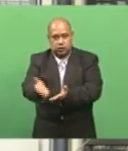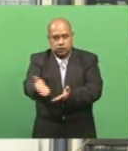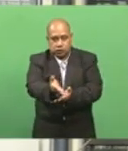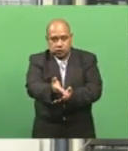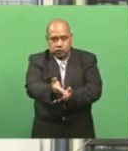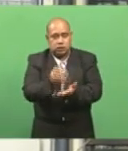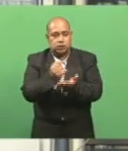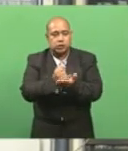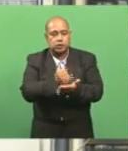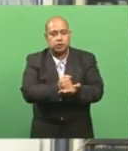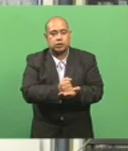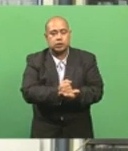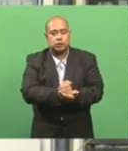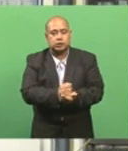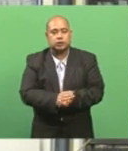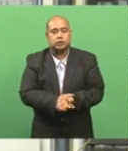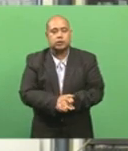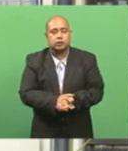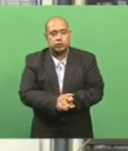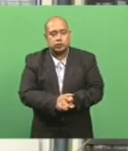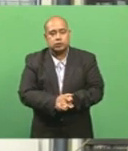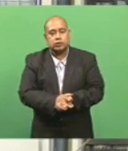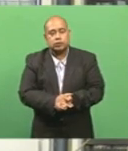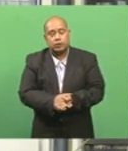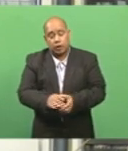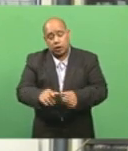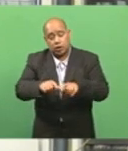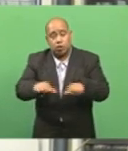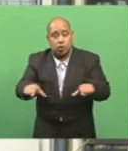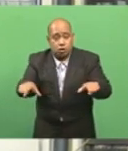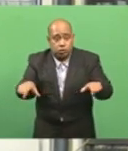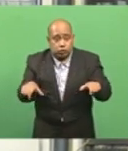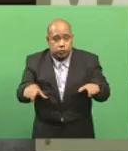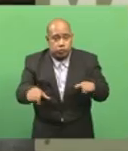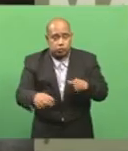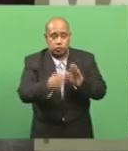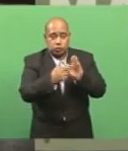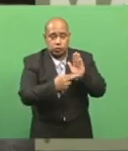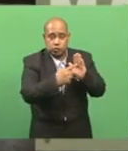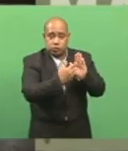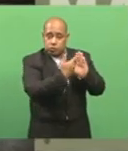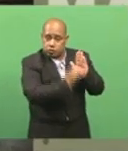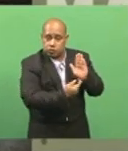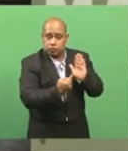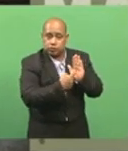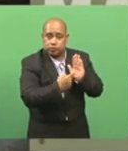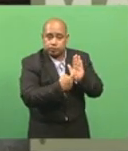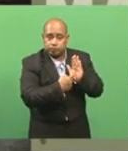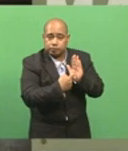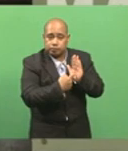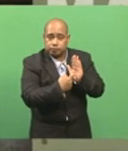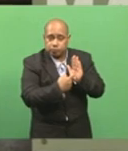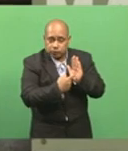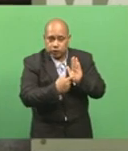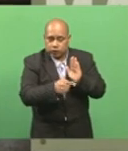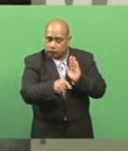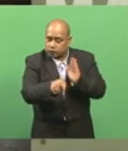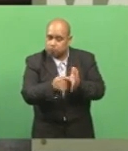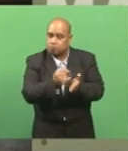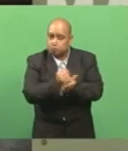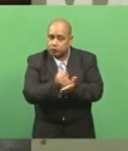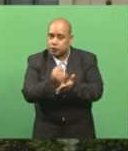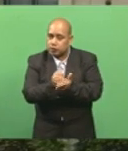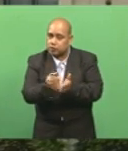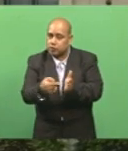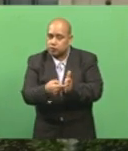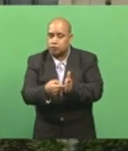The magistrate's ruling is based on what can be described as a technical error in the wording of the charges, which referred to the directive